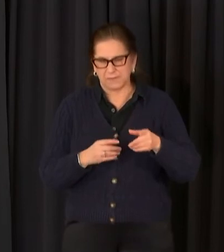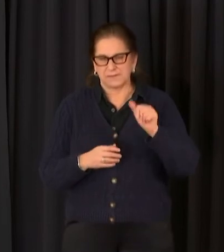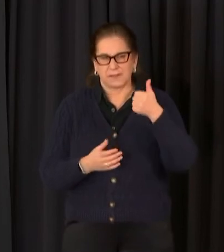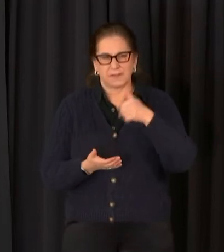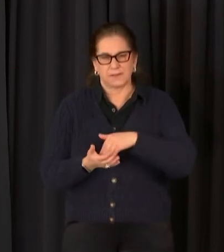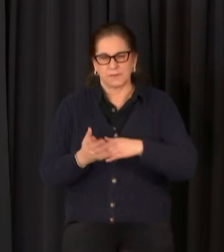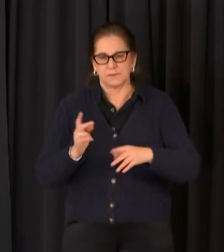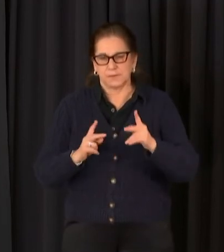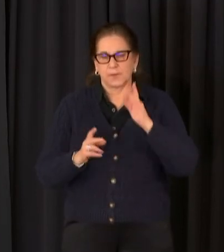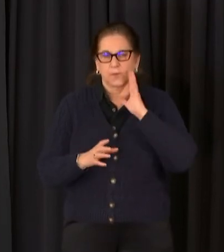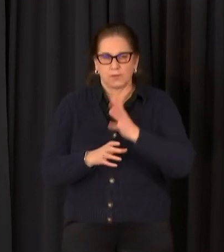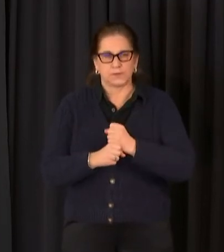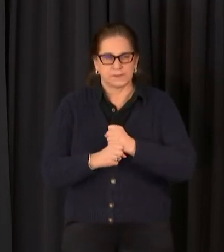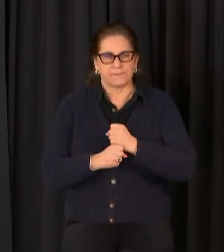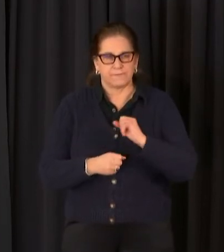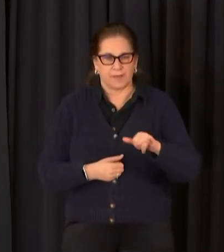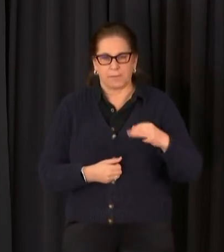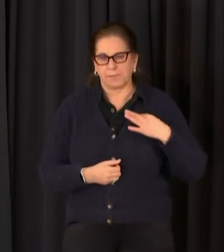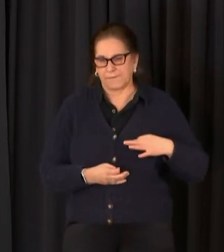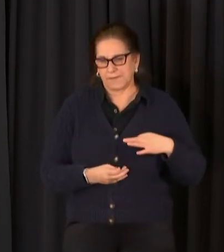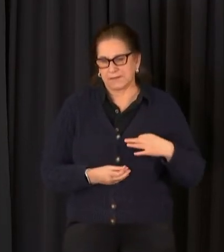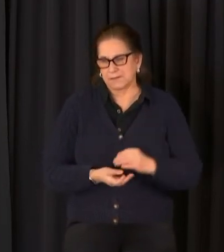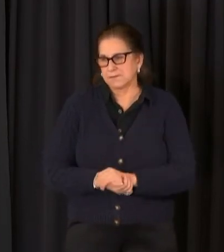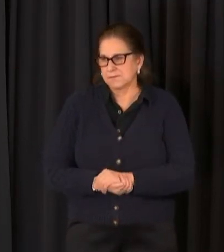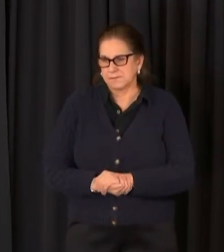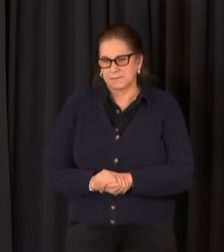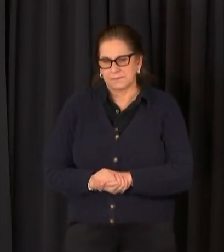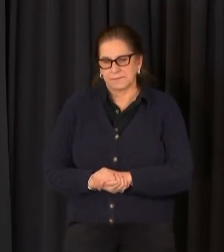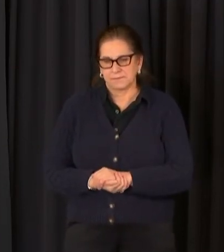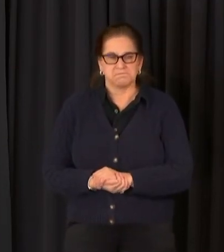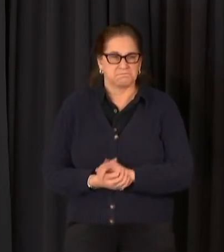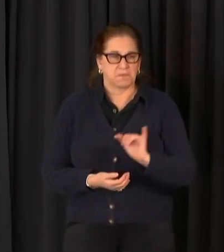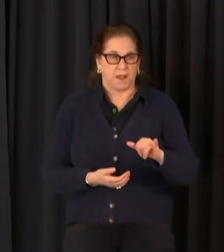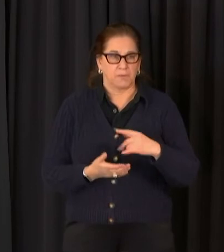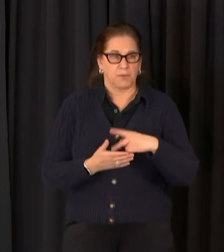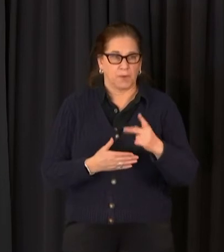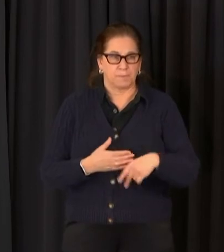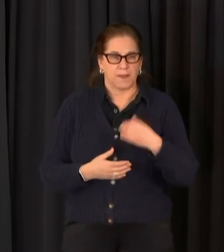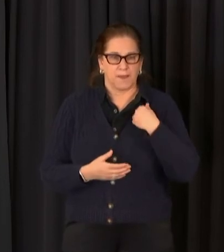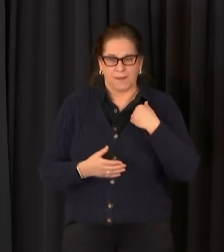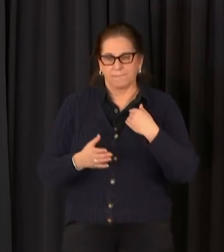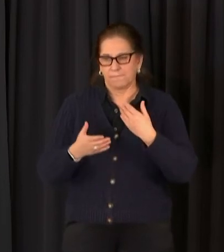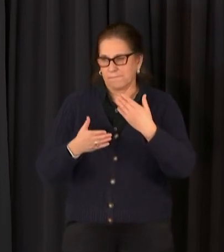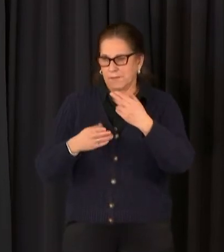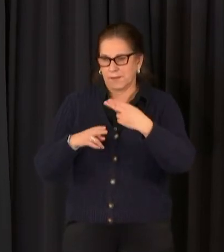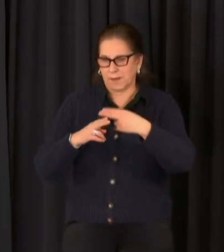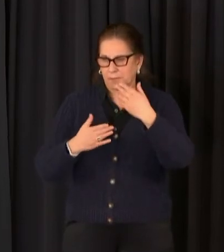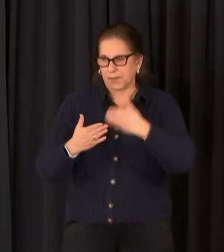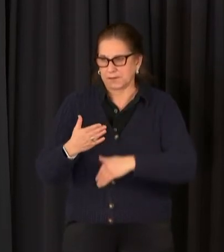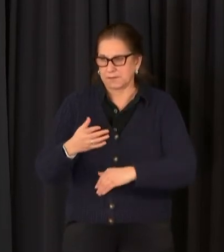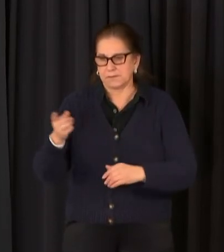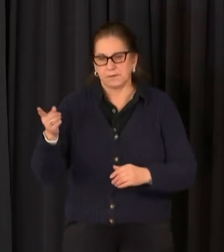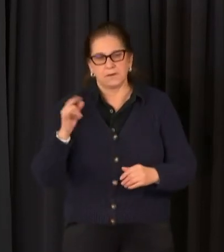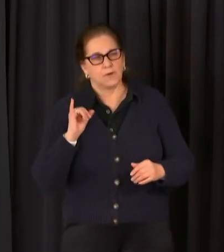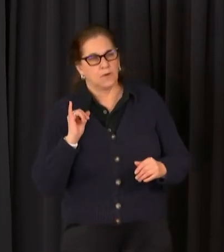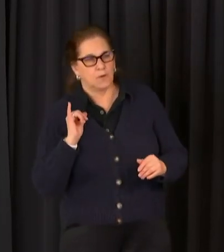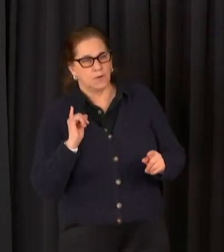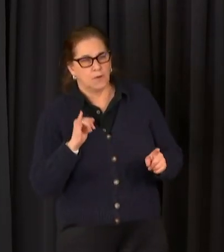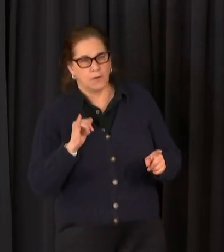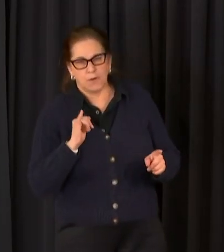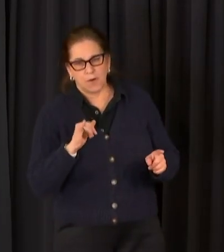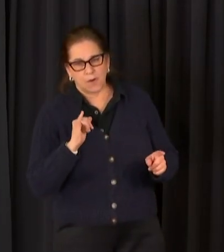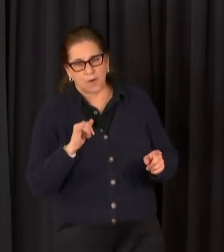actually received the benefit, and we've concluded the program and not paying any additional benefits. Okay, is that just there was